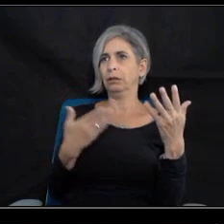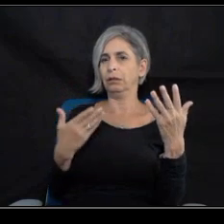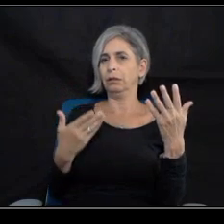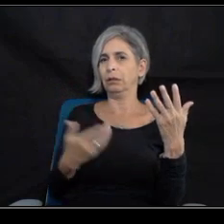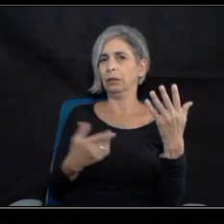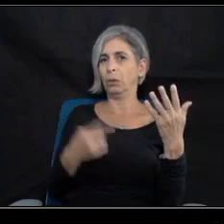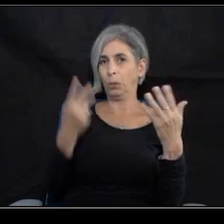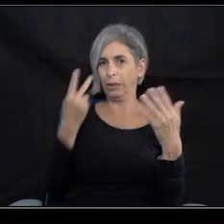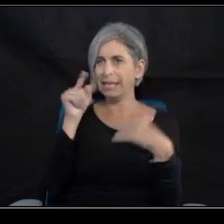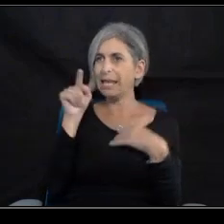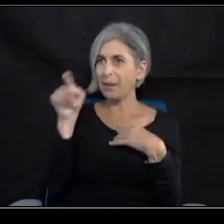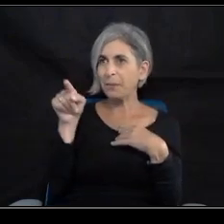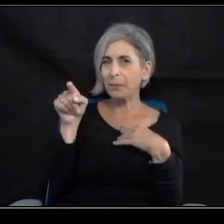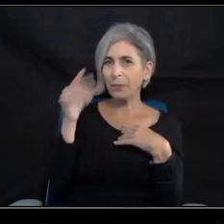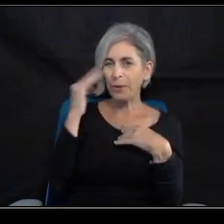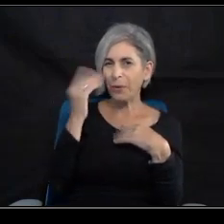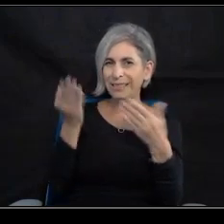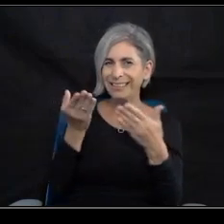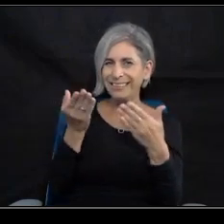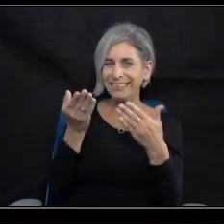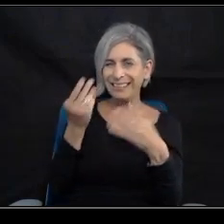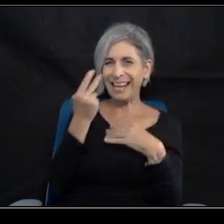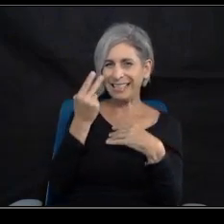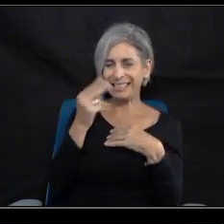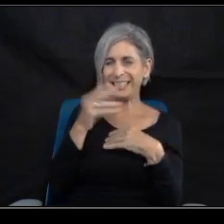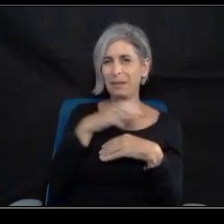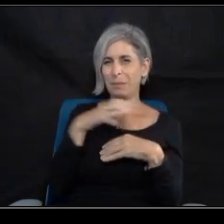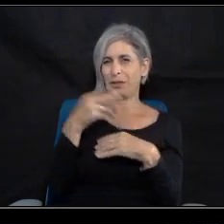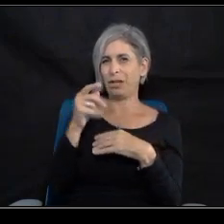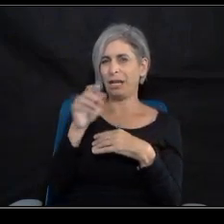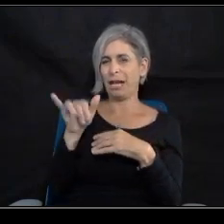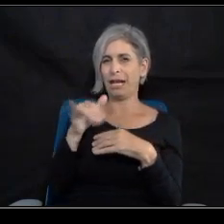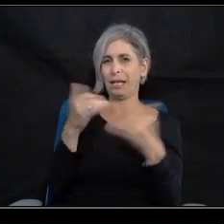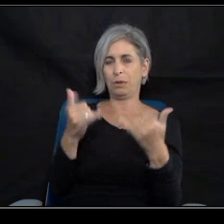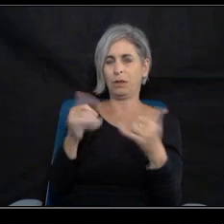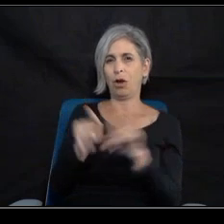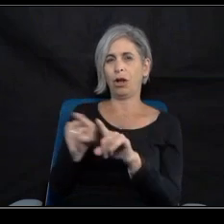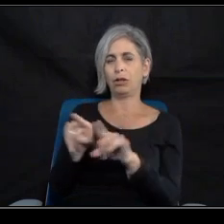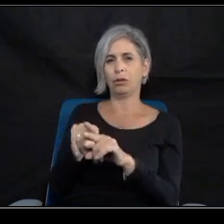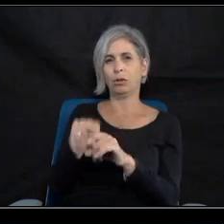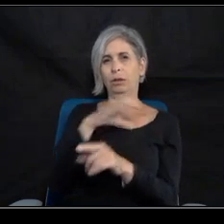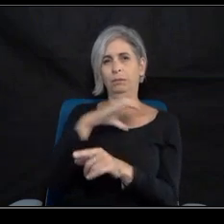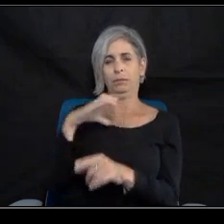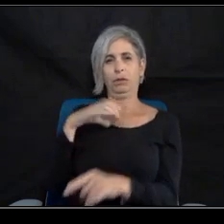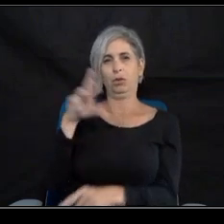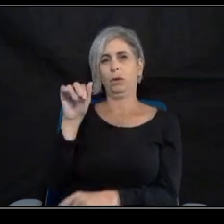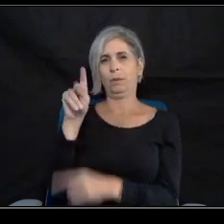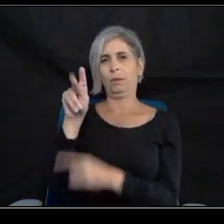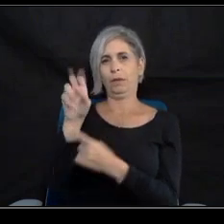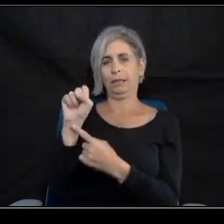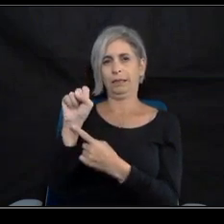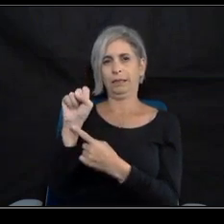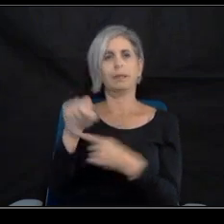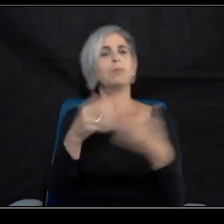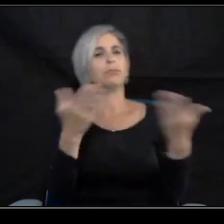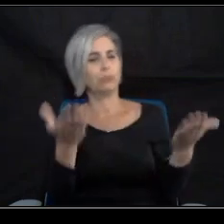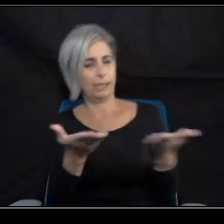Well, we see him. I see that Commissioner Hay is present. And Commissioner Christina Romulus. Present.